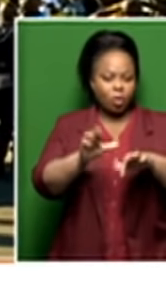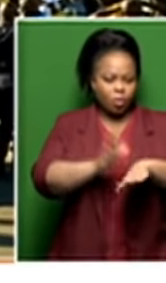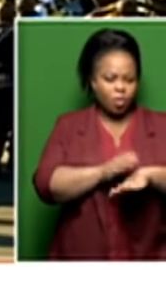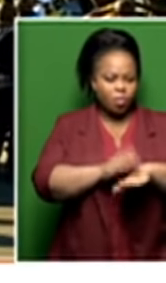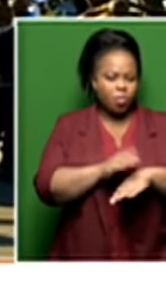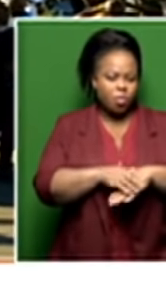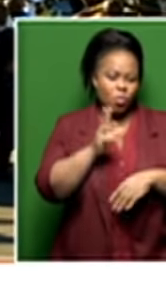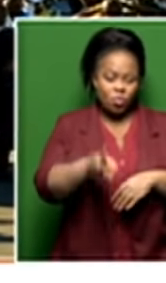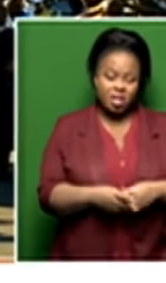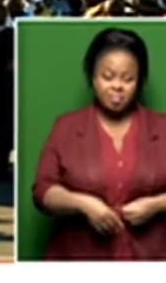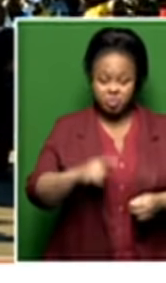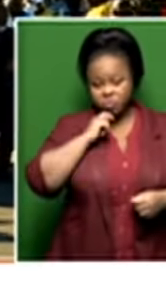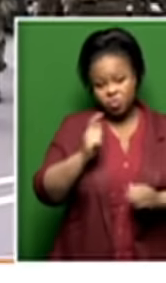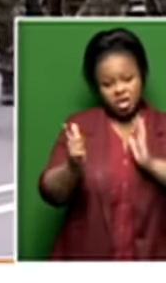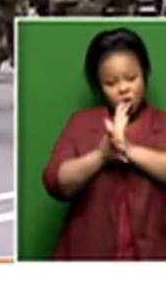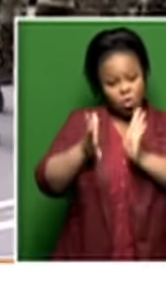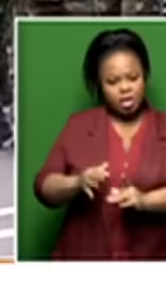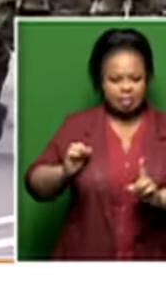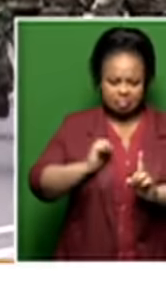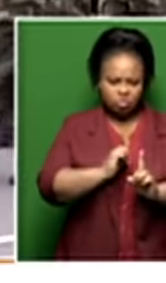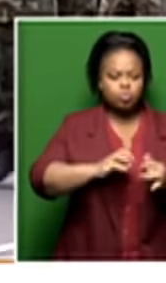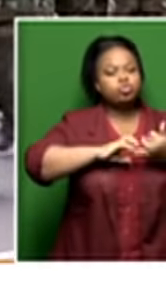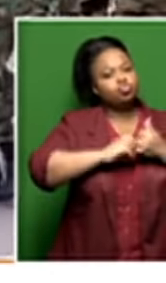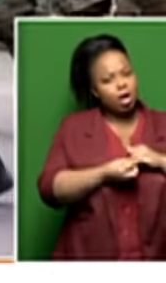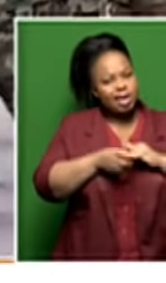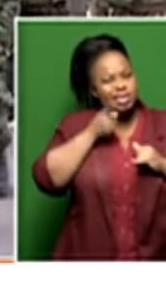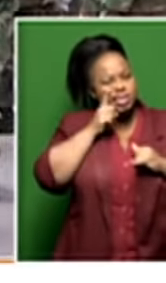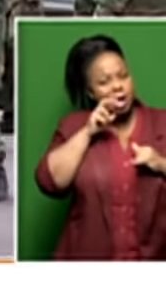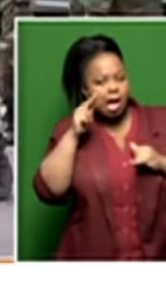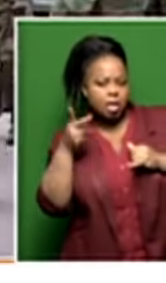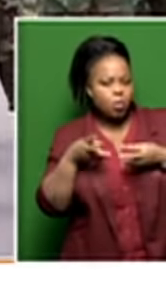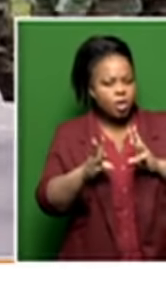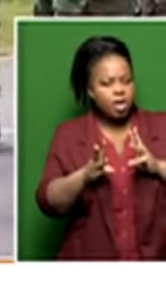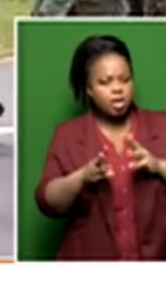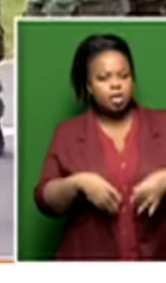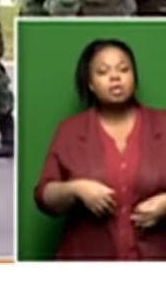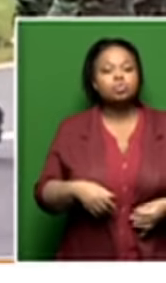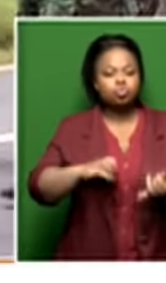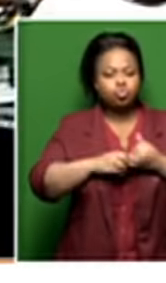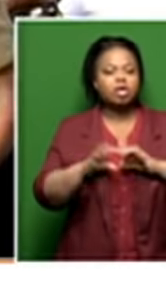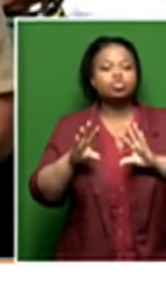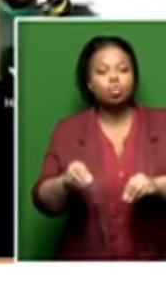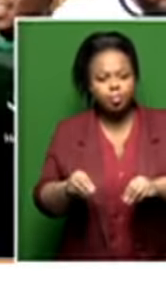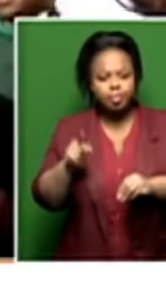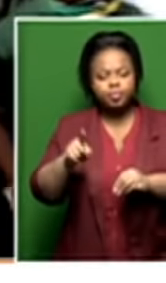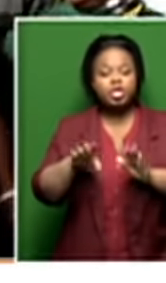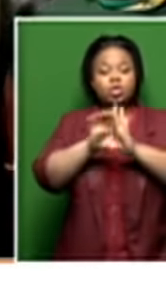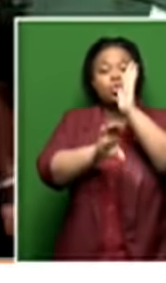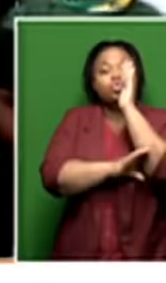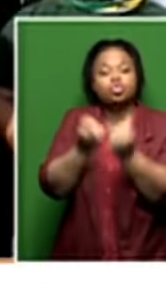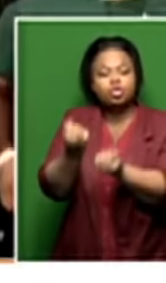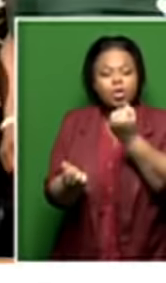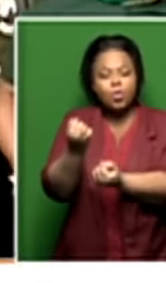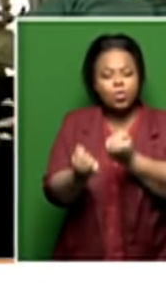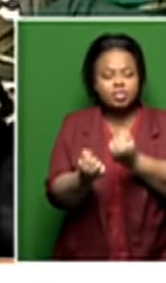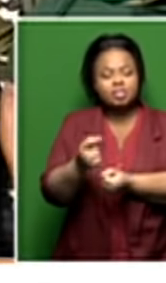doubt that his legal representative will try to mount another attempt to set aside this in the Concord when the Concord sit